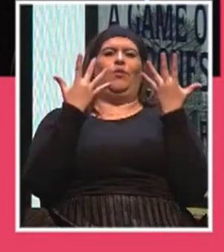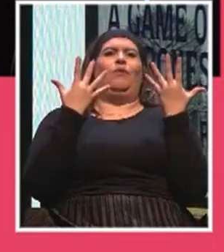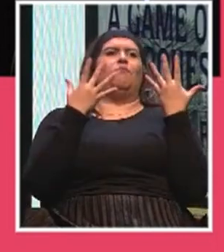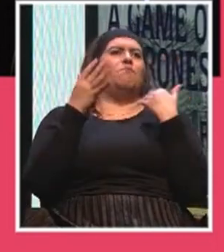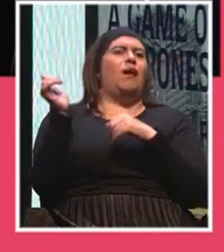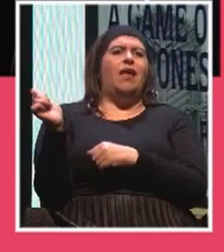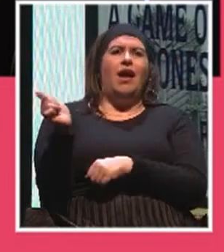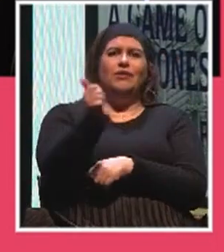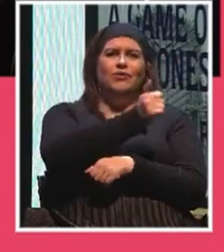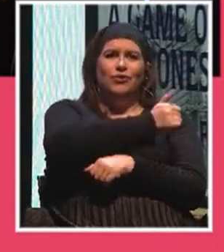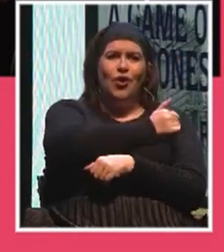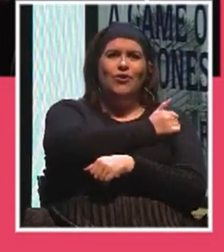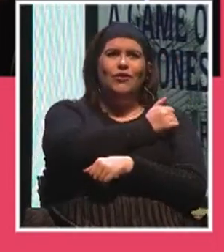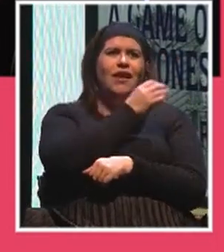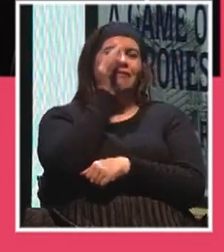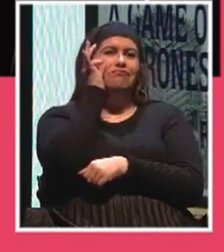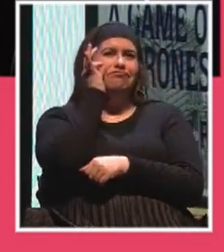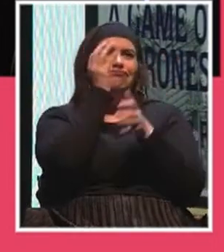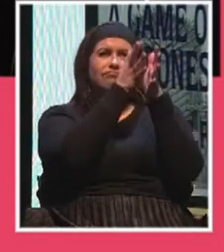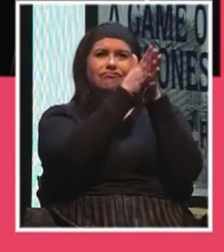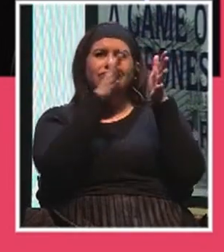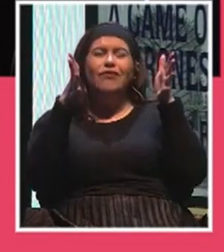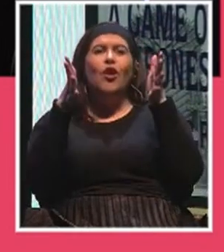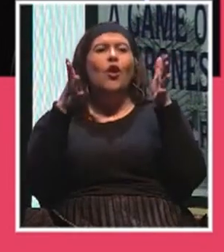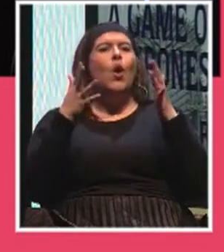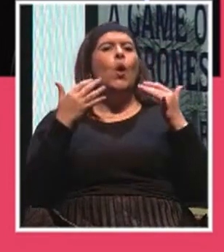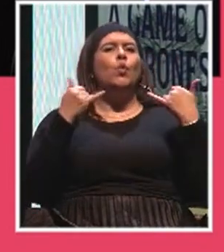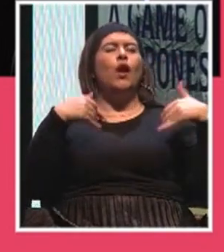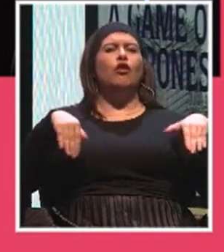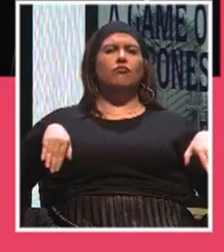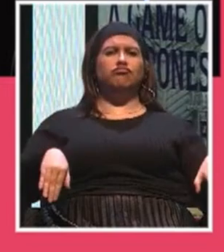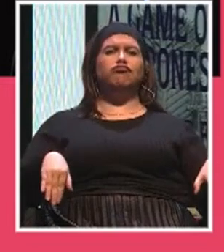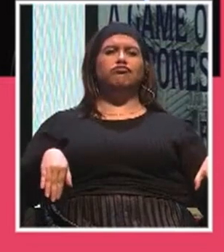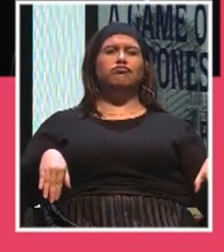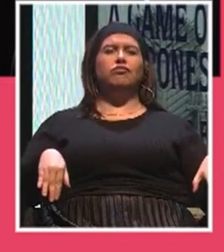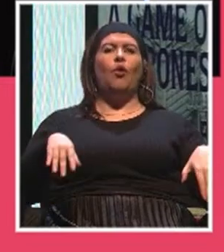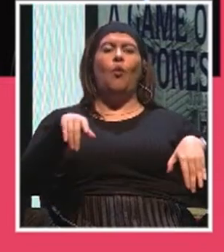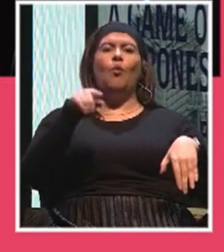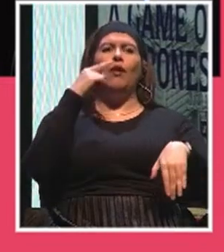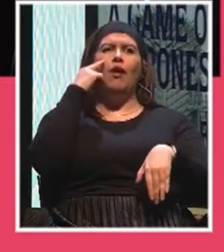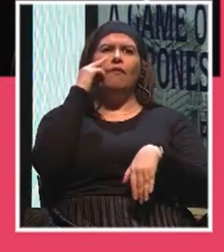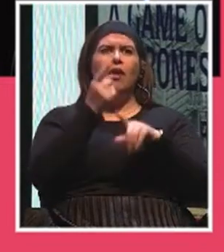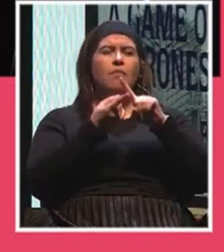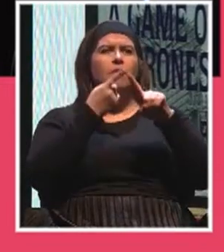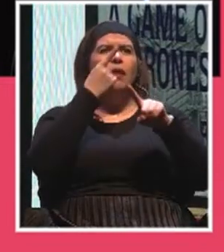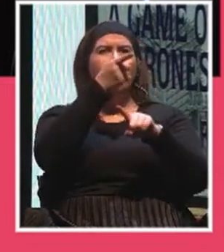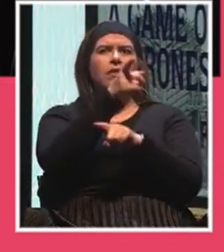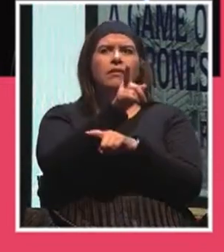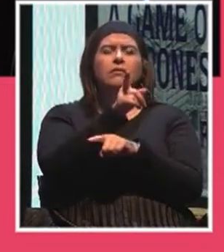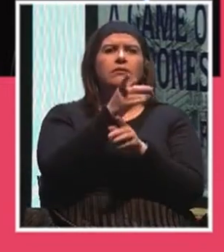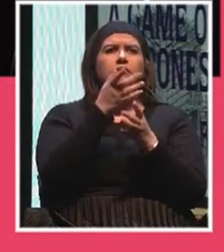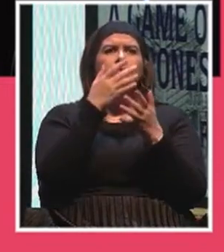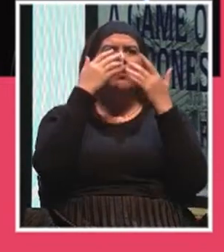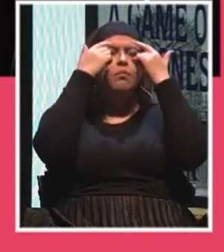have watched Game of Thrones or read the books, for the first time, your mind is blown that they